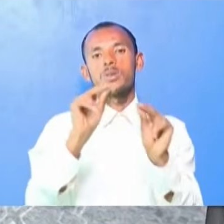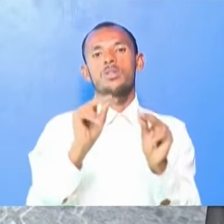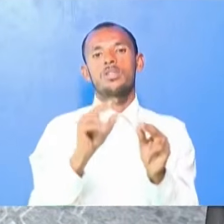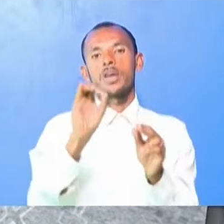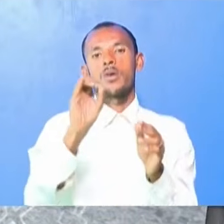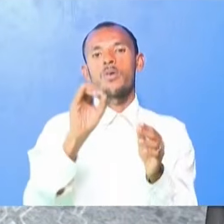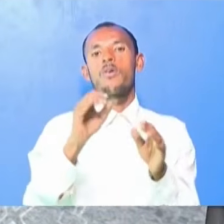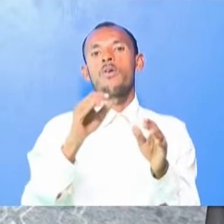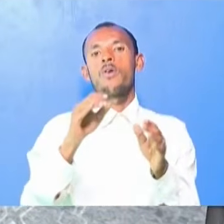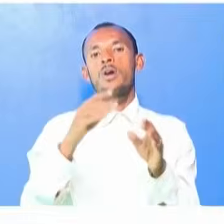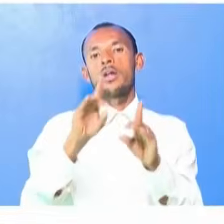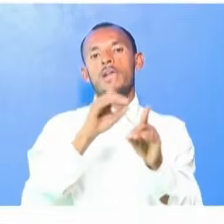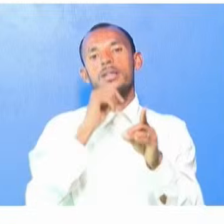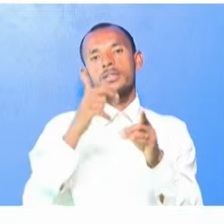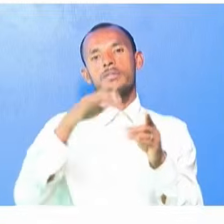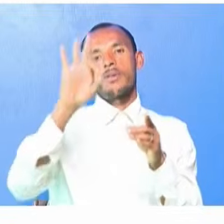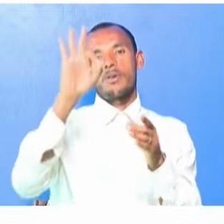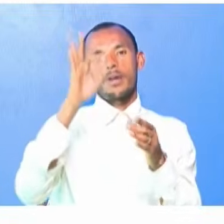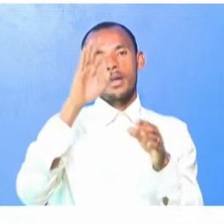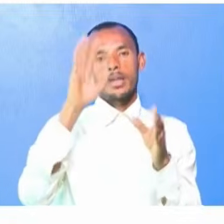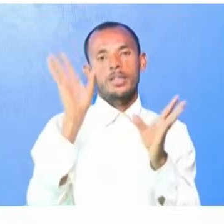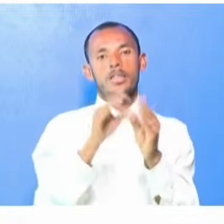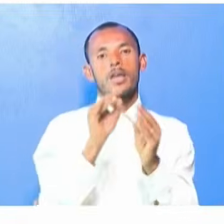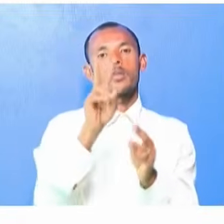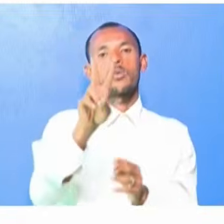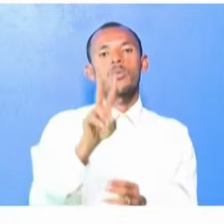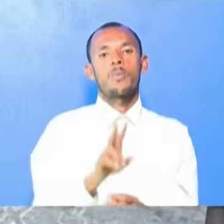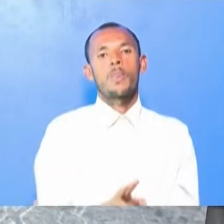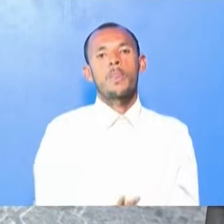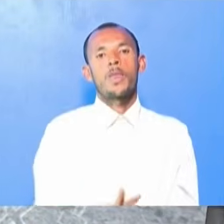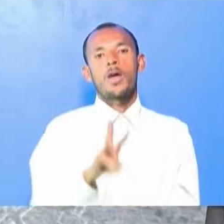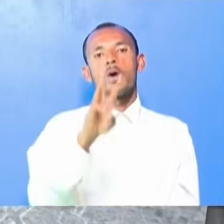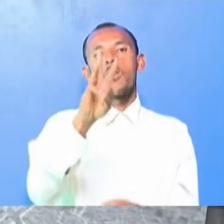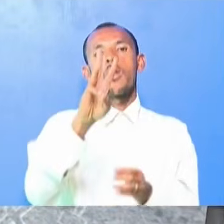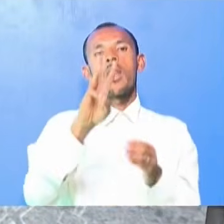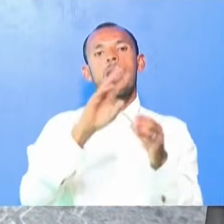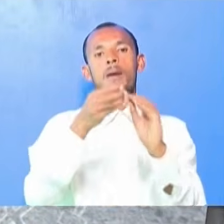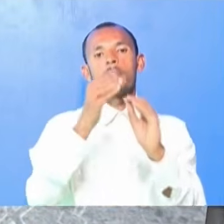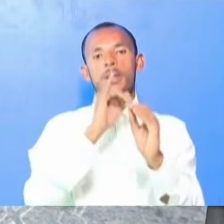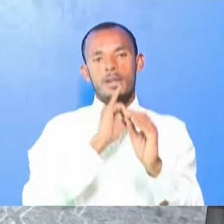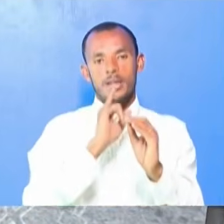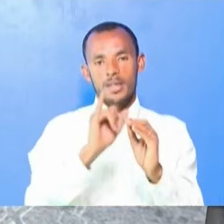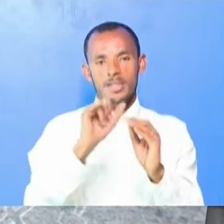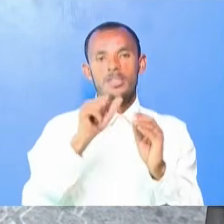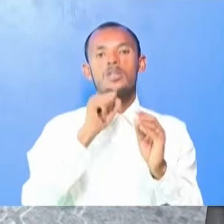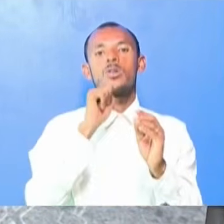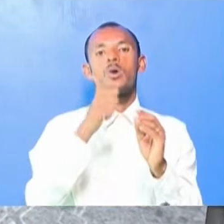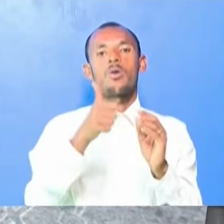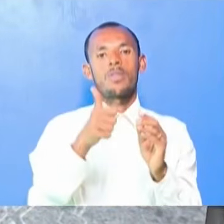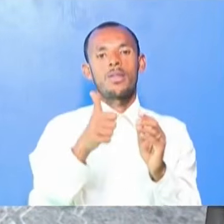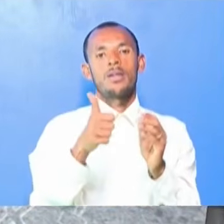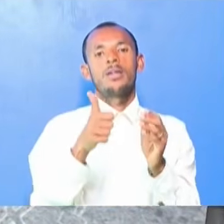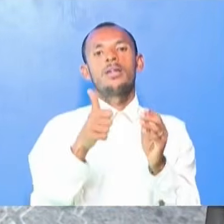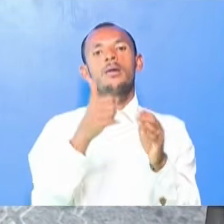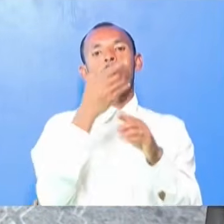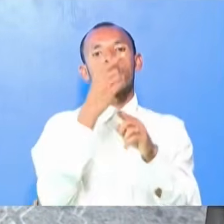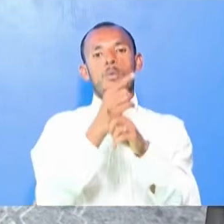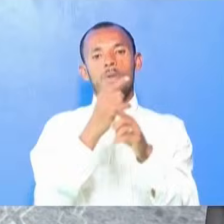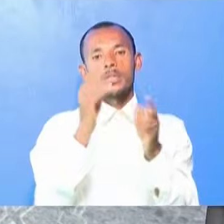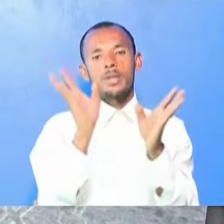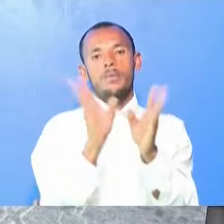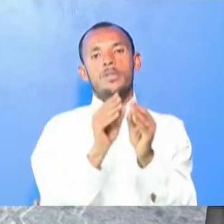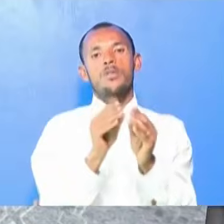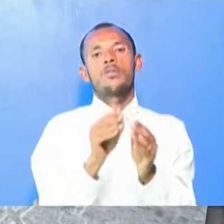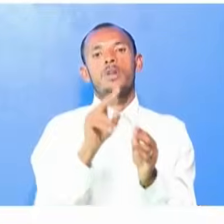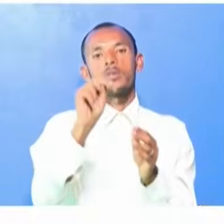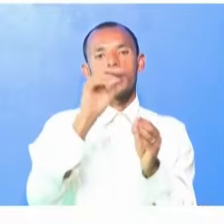sets are not there. Therefore, whole number is not a proper subset of natural number. Let's see this one.